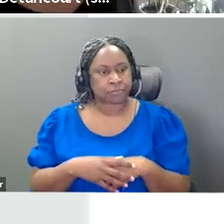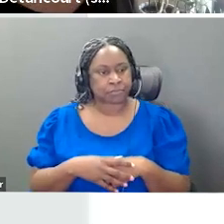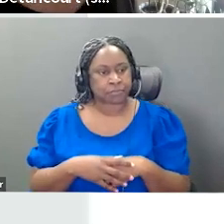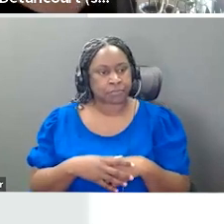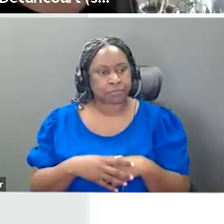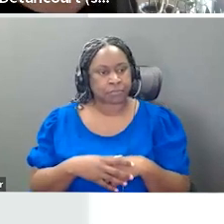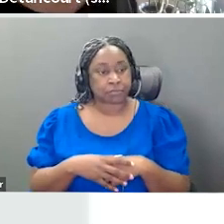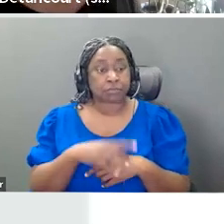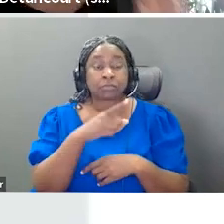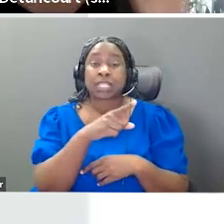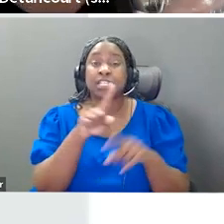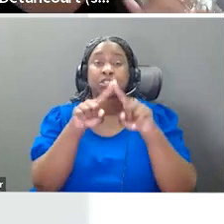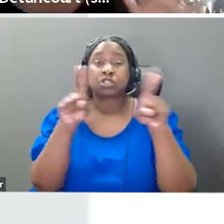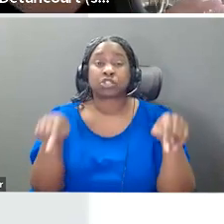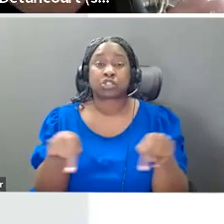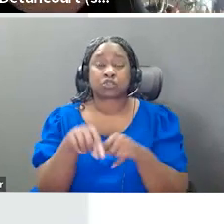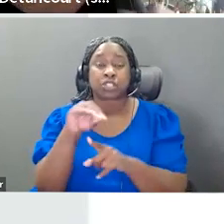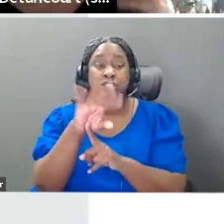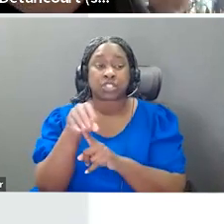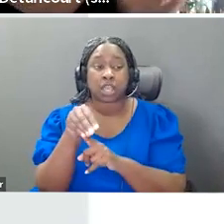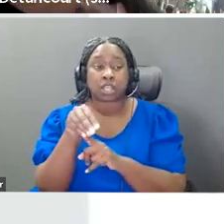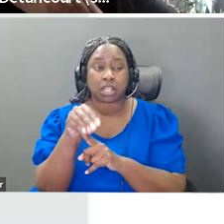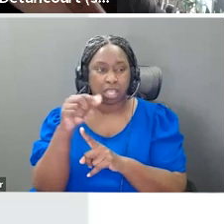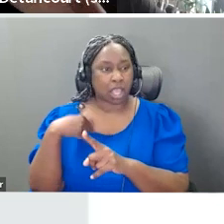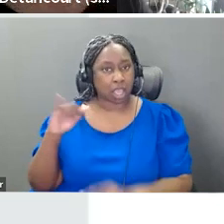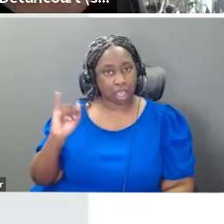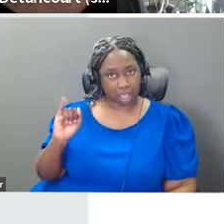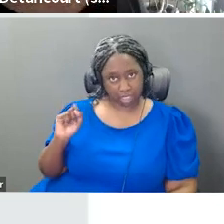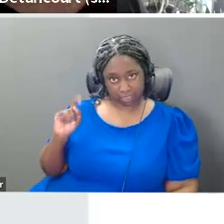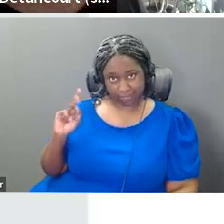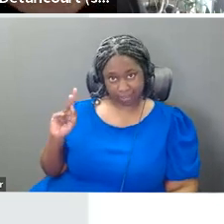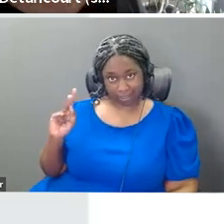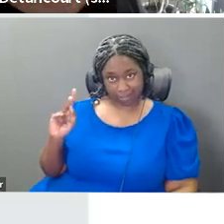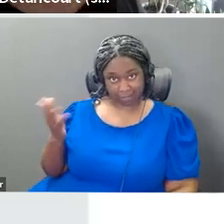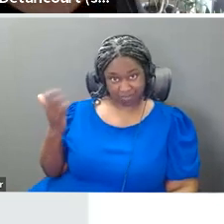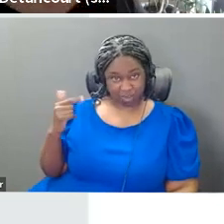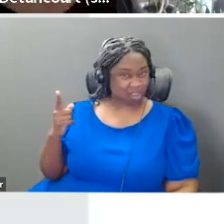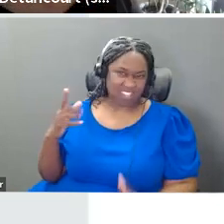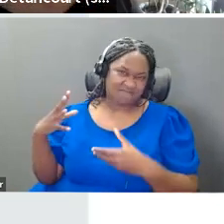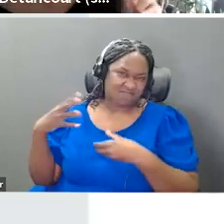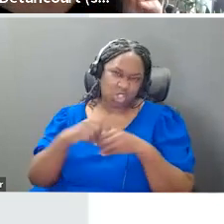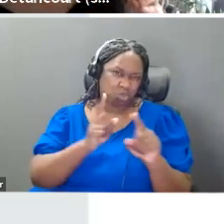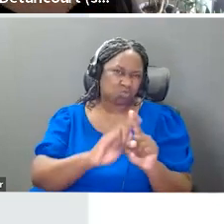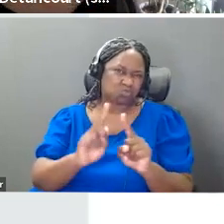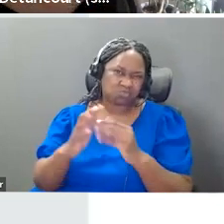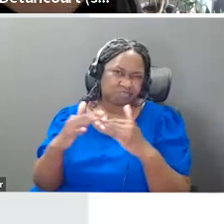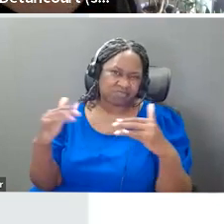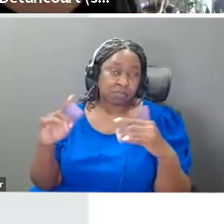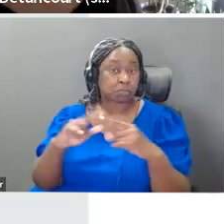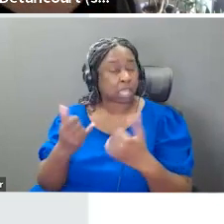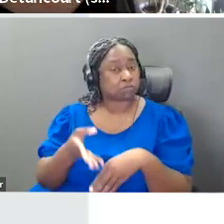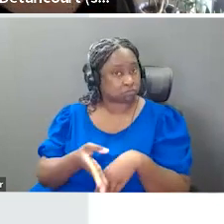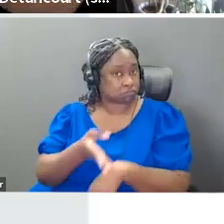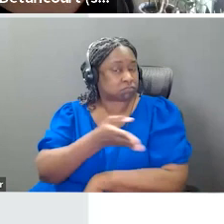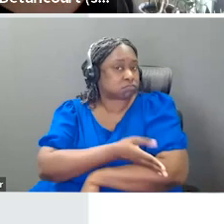This is a screenshot. So we used, I'll highlight iStock because iStock used to not be very inclusive and they have gotten much, much better